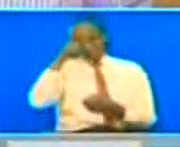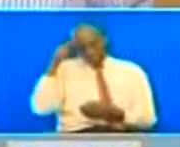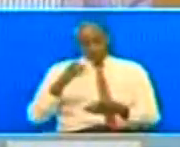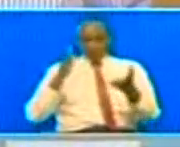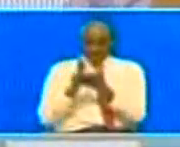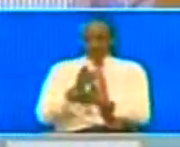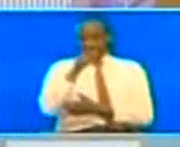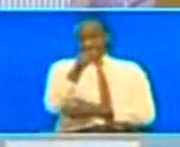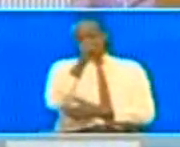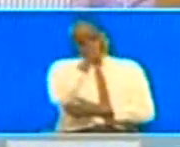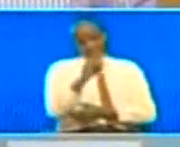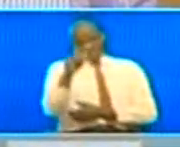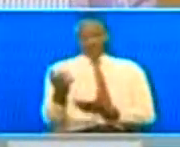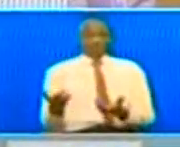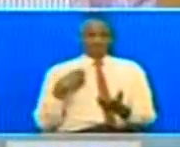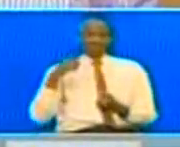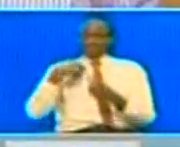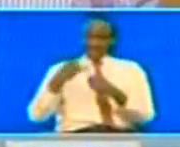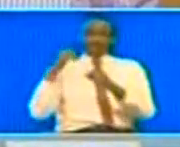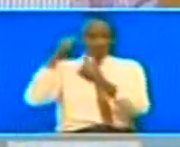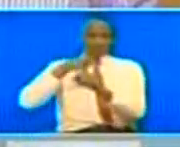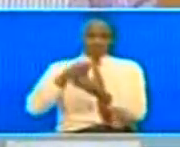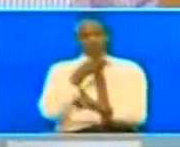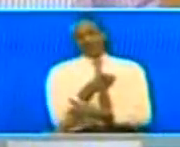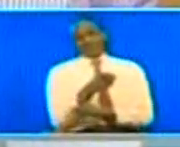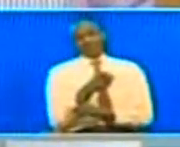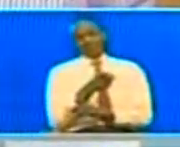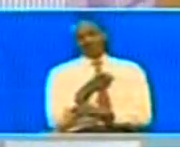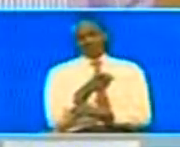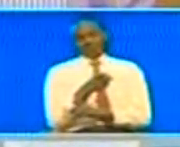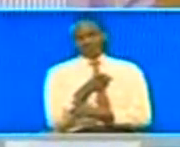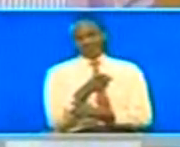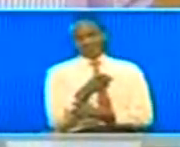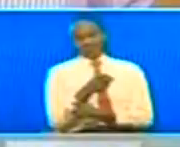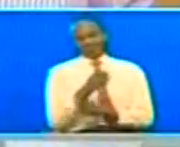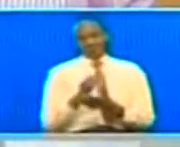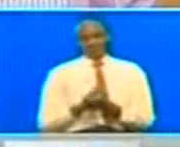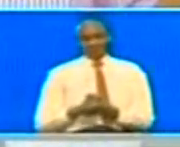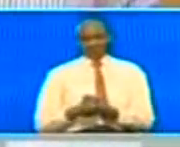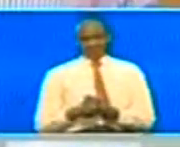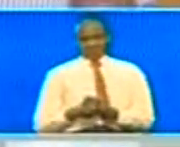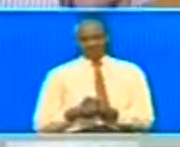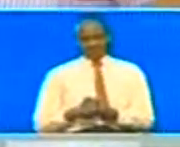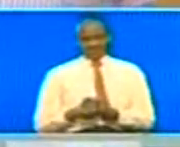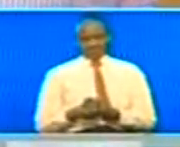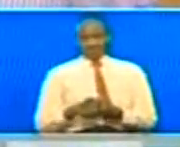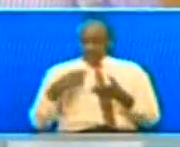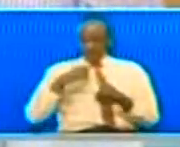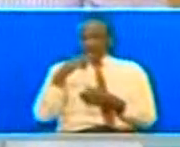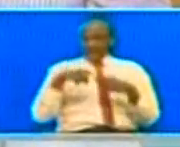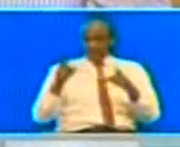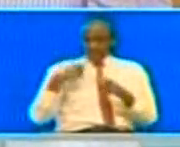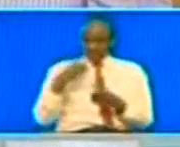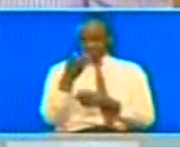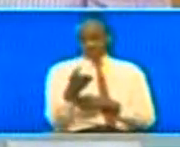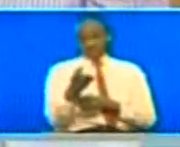of those individuals who are standing at Weybridge and other places. Okay. All right. Allow me to interject at this point, because, as